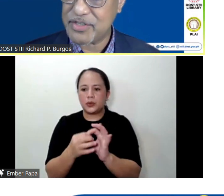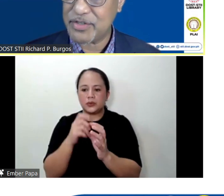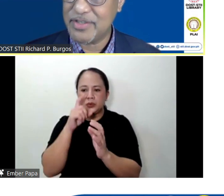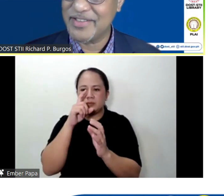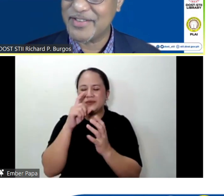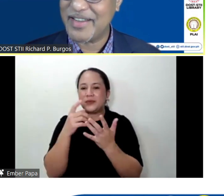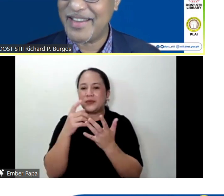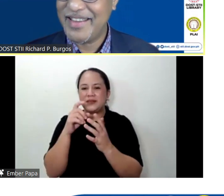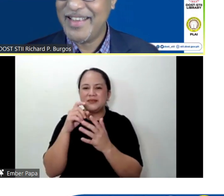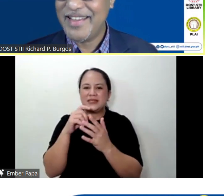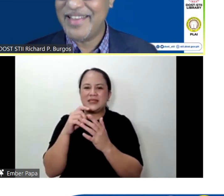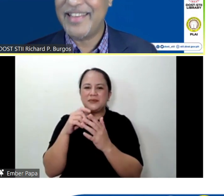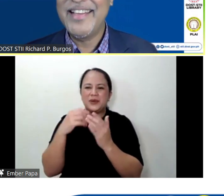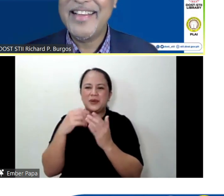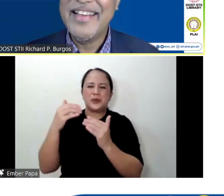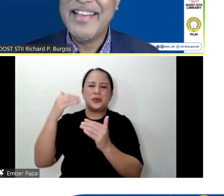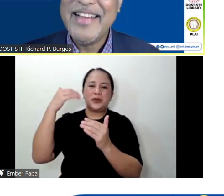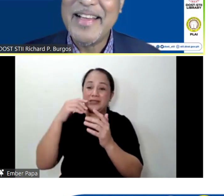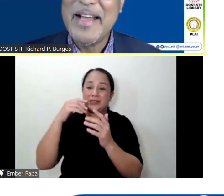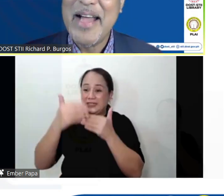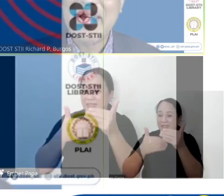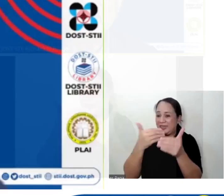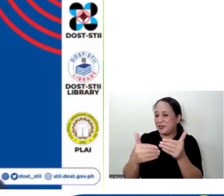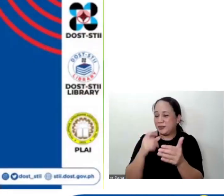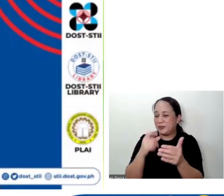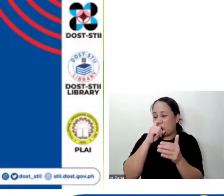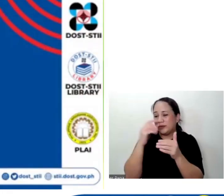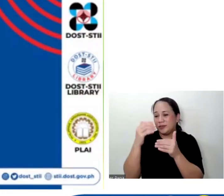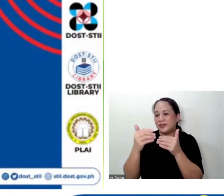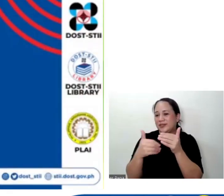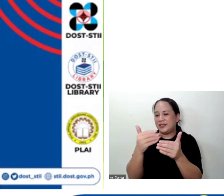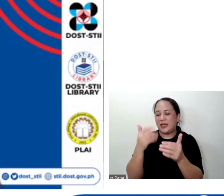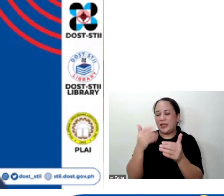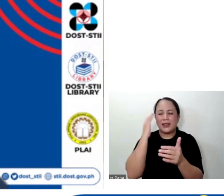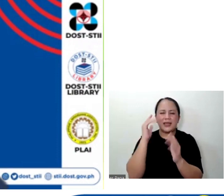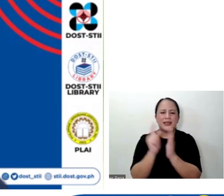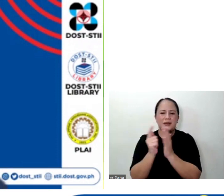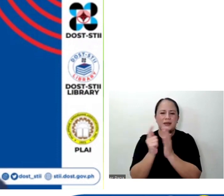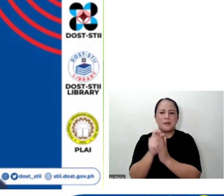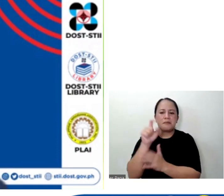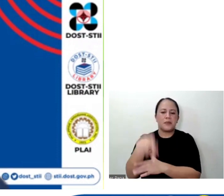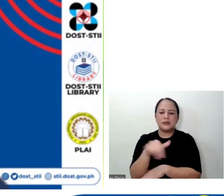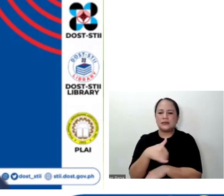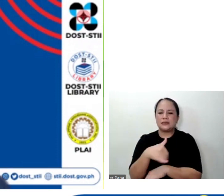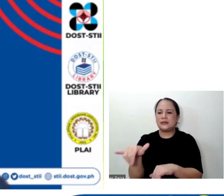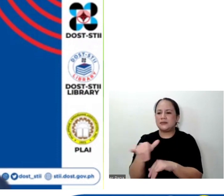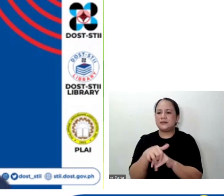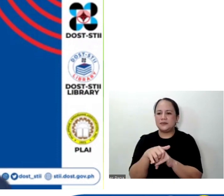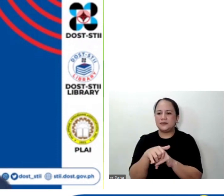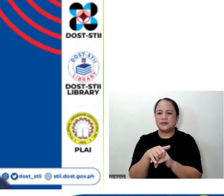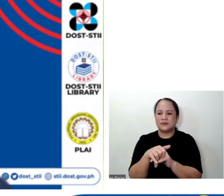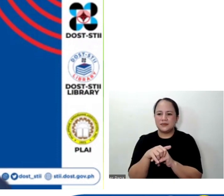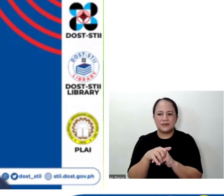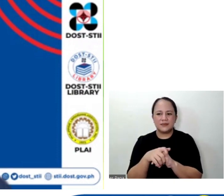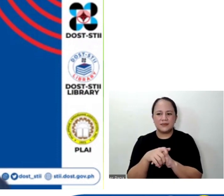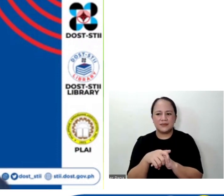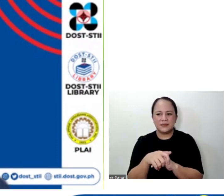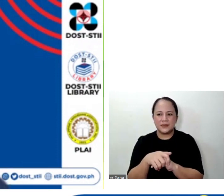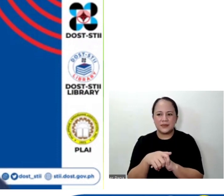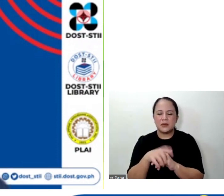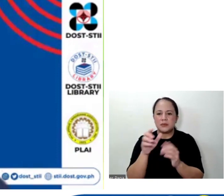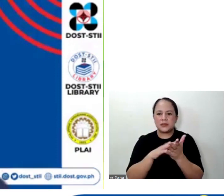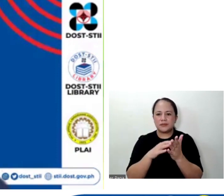generation, okay? I think librarians also should be learned